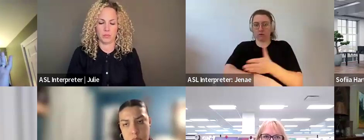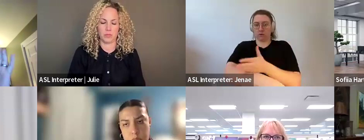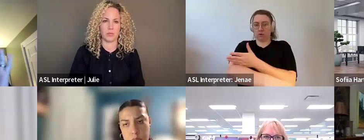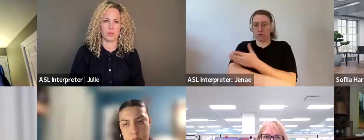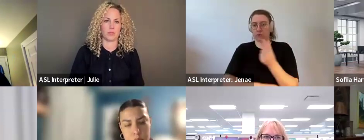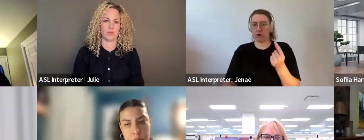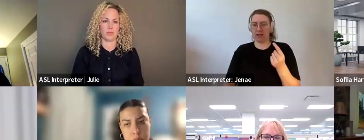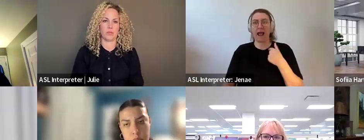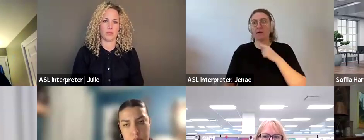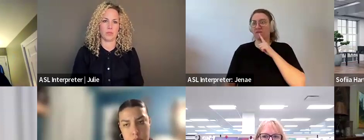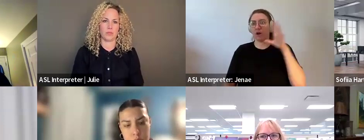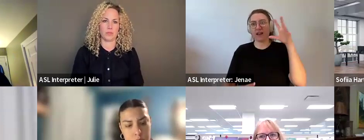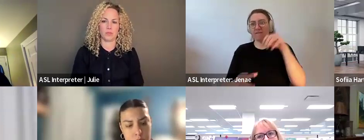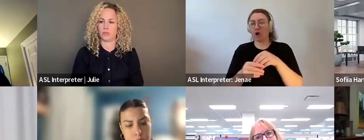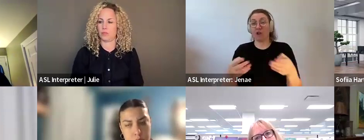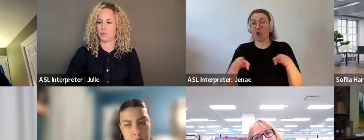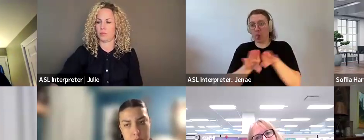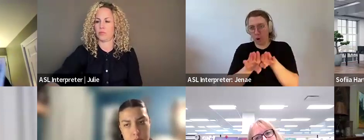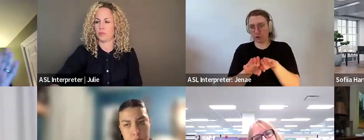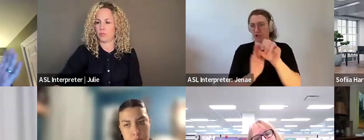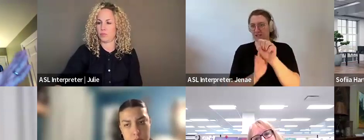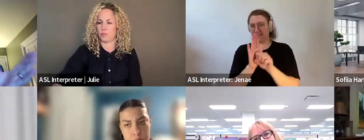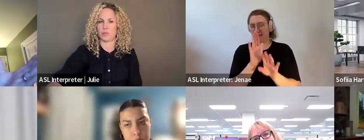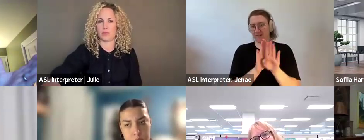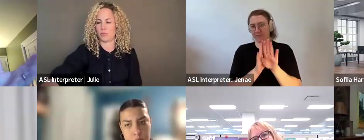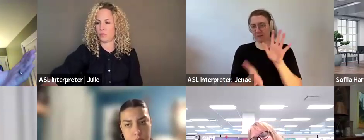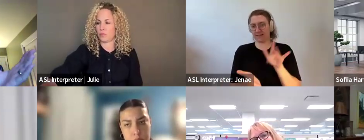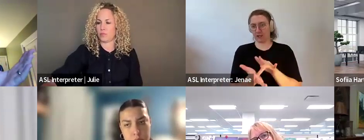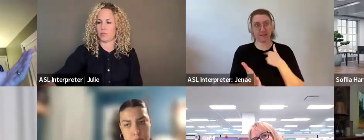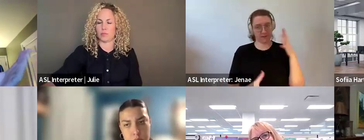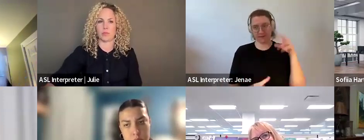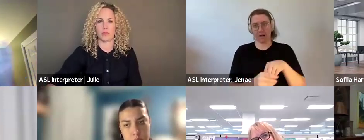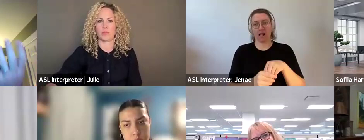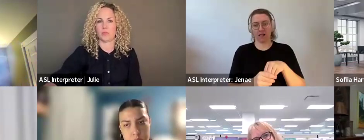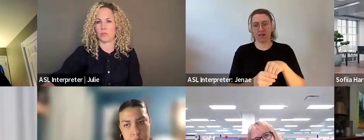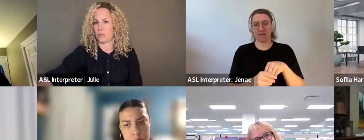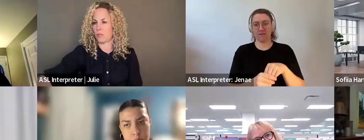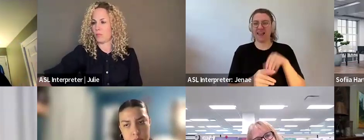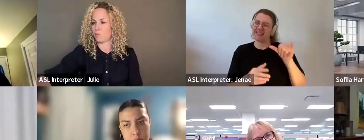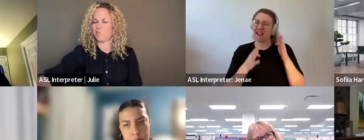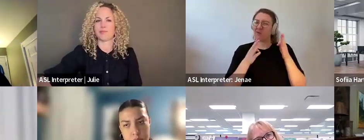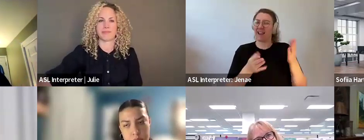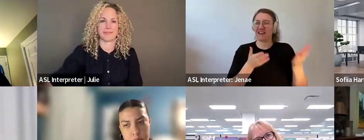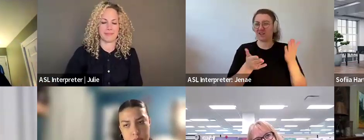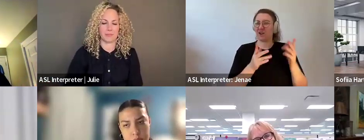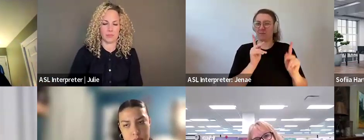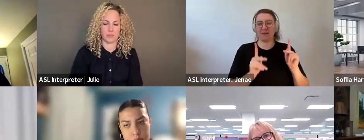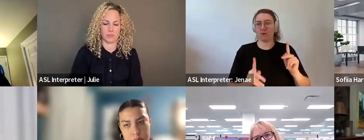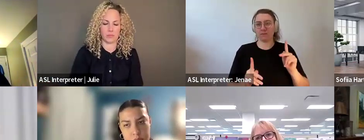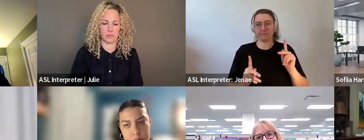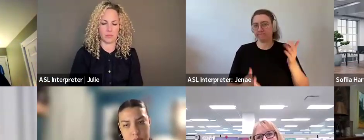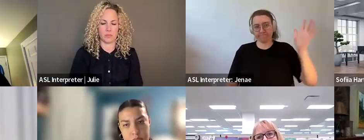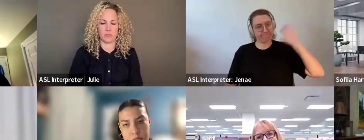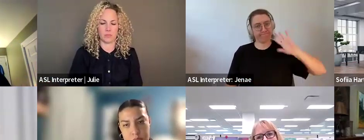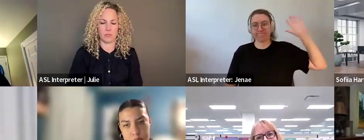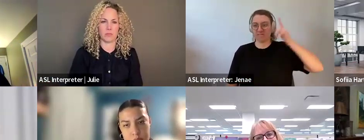I was very involved in the closure of the state developmental centers, and that way of serving people is really in the past now, and you